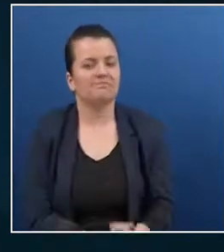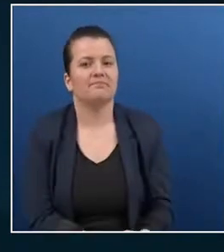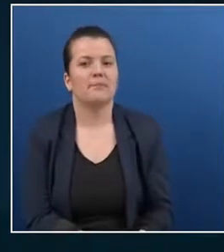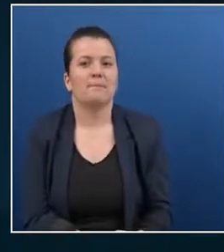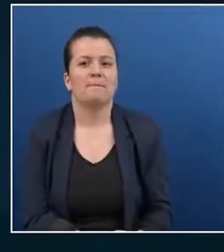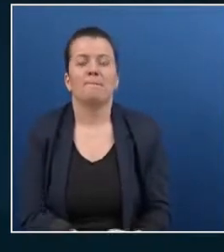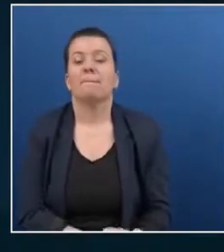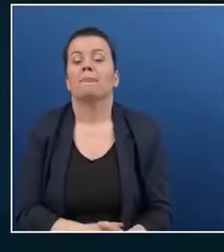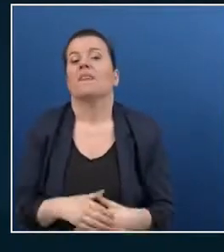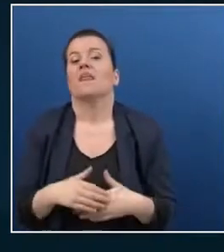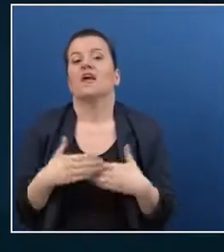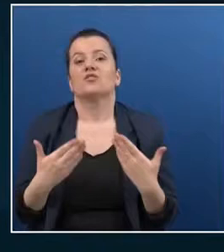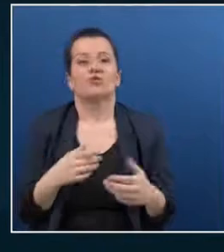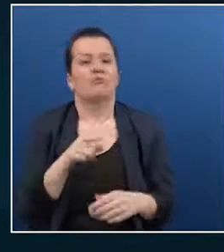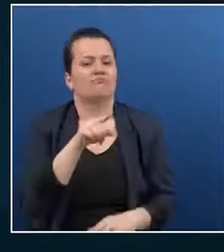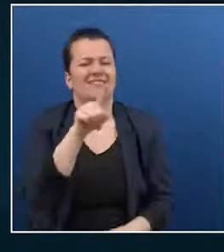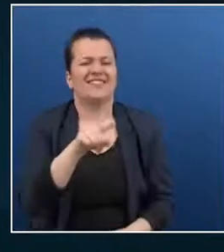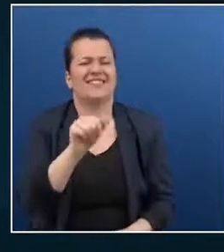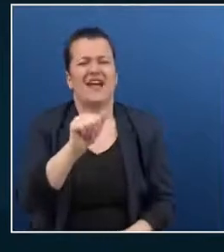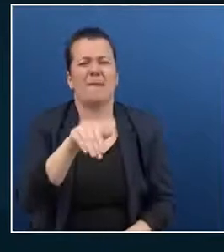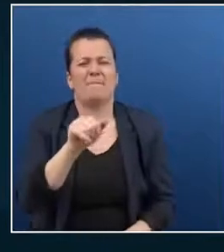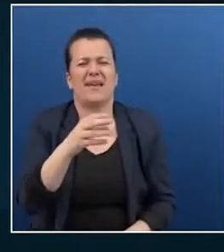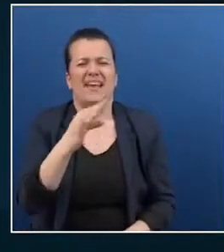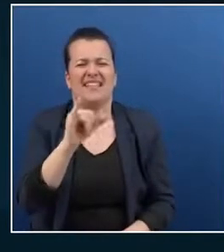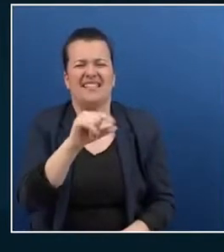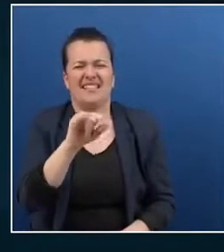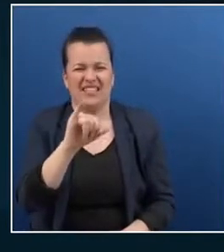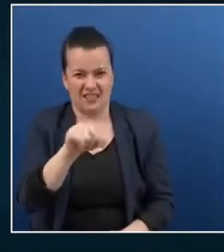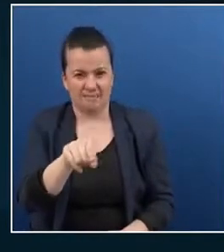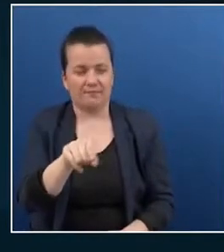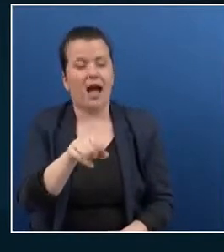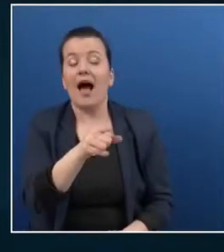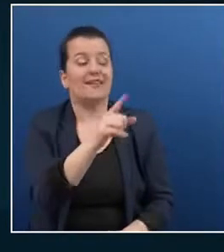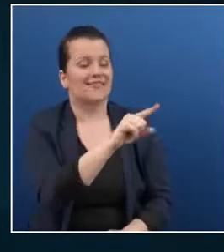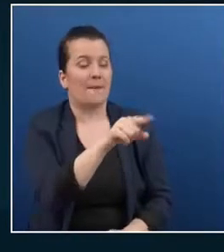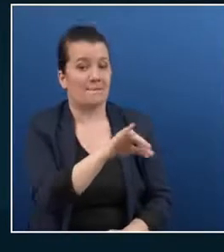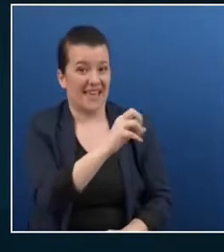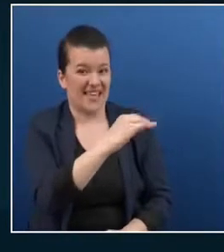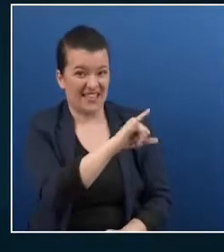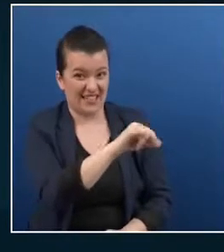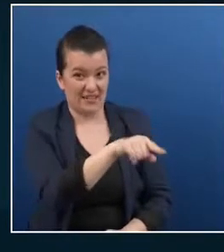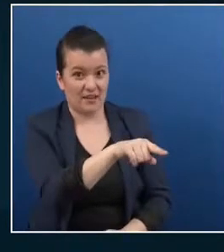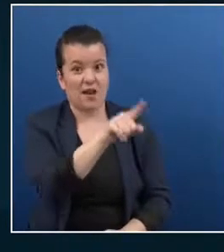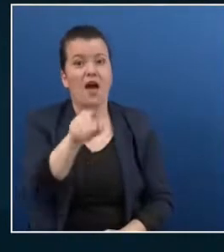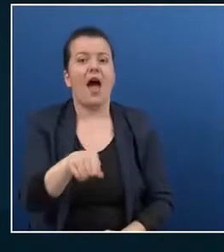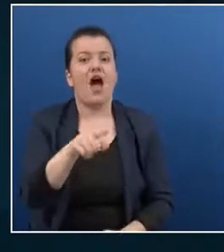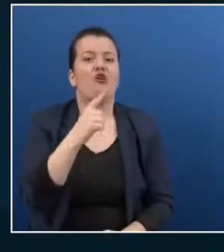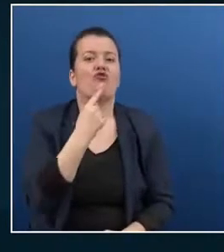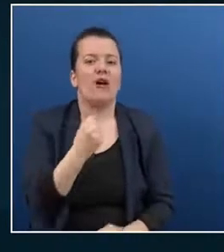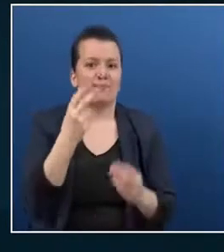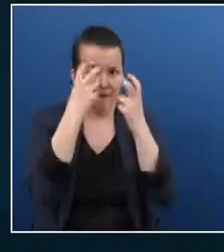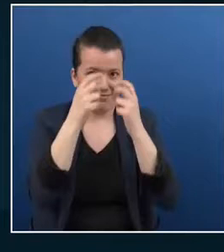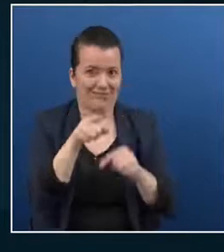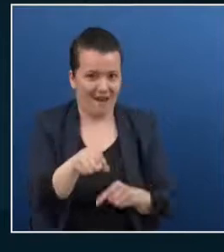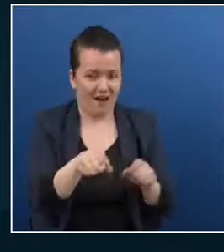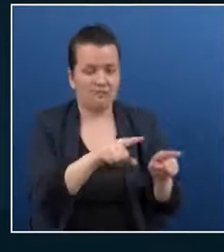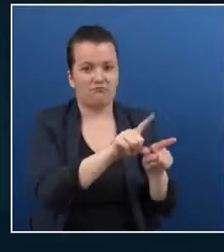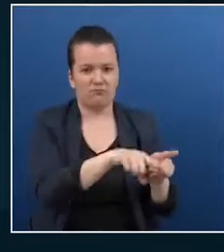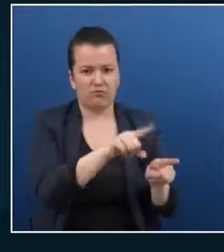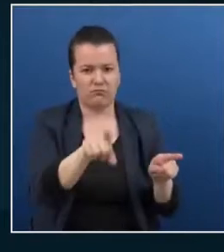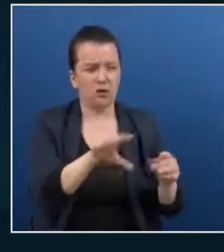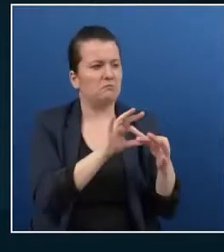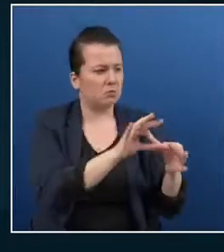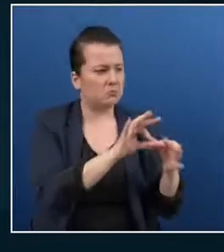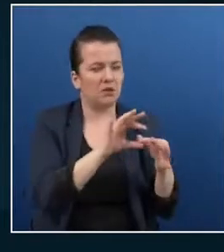working with Zambezi and we were working with Red Panda, you know, that's two projects, and Daisuke and I spend our nighttime and